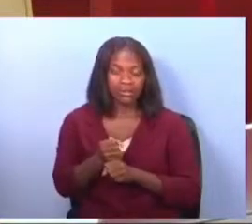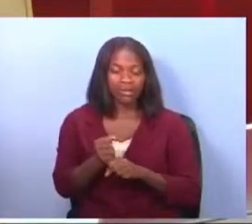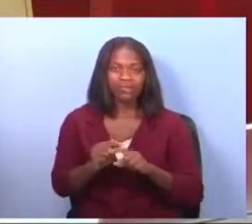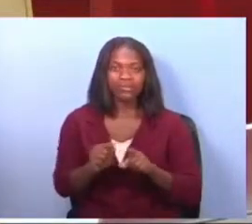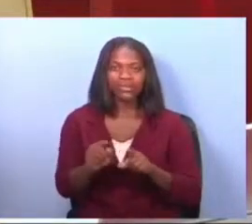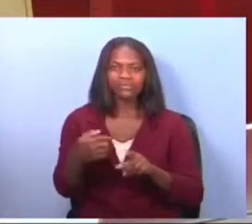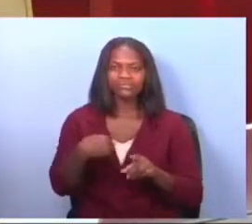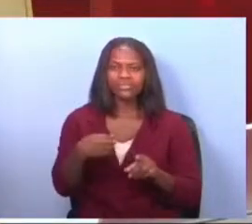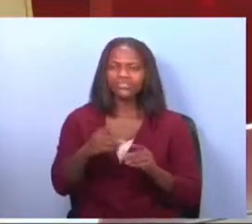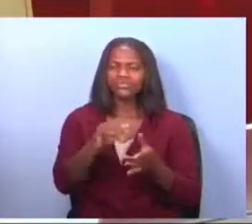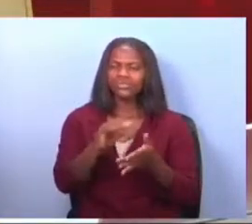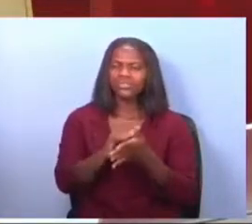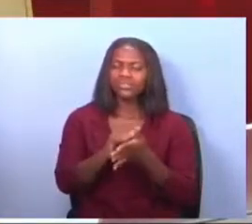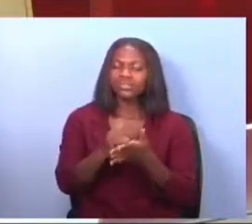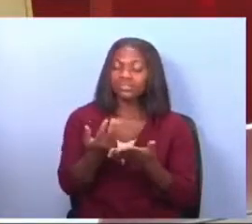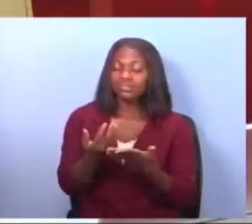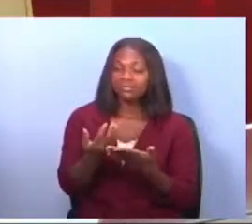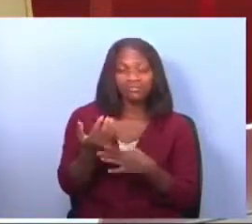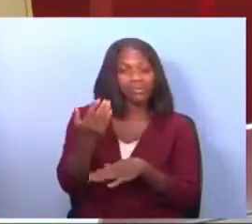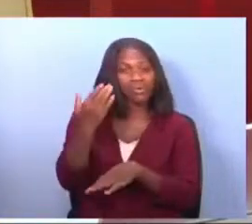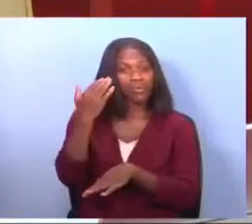so that we appreciate